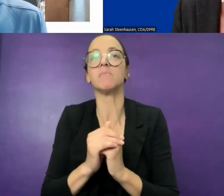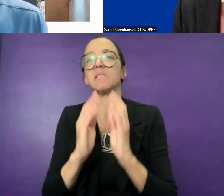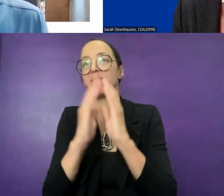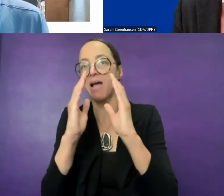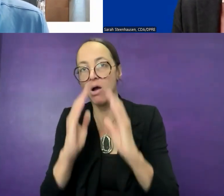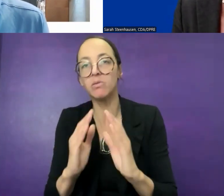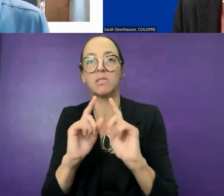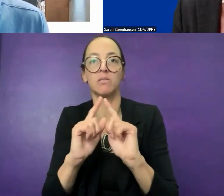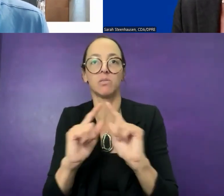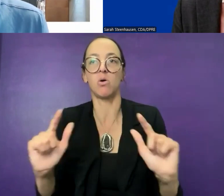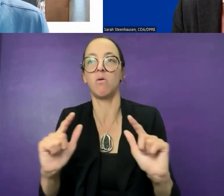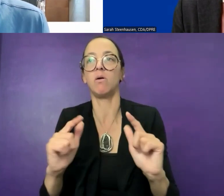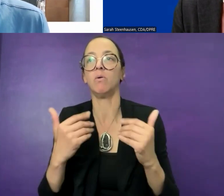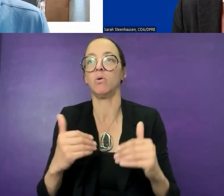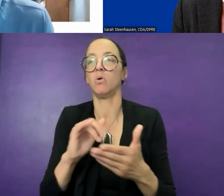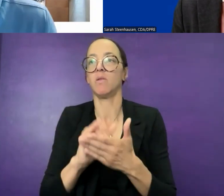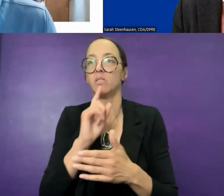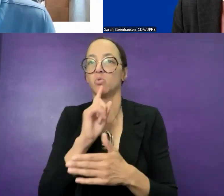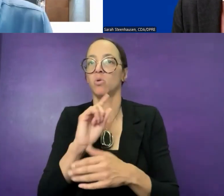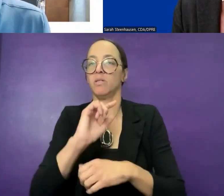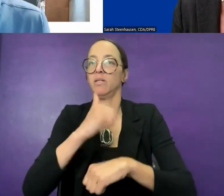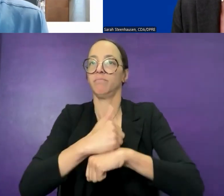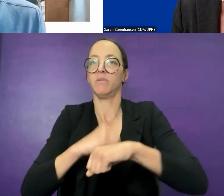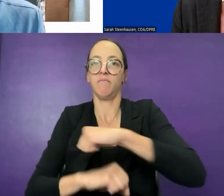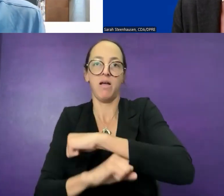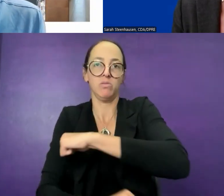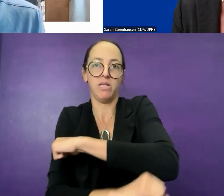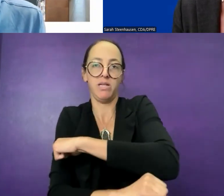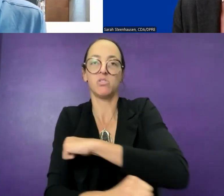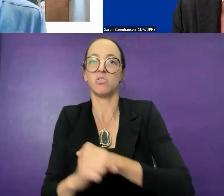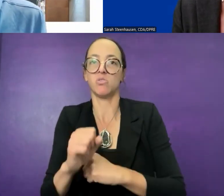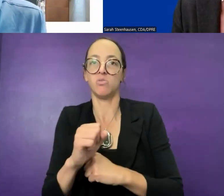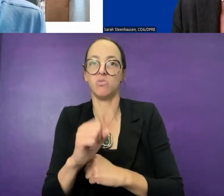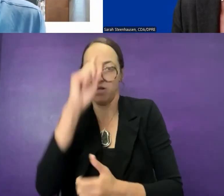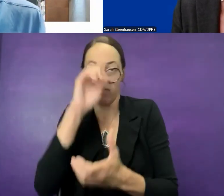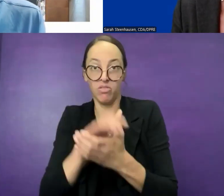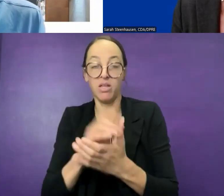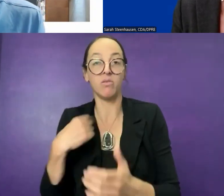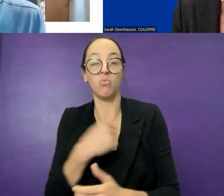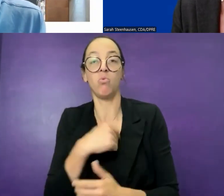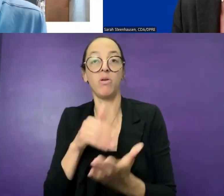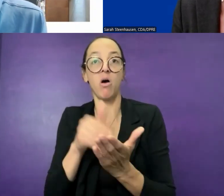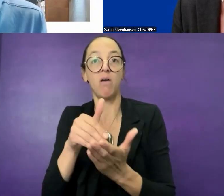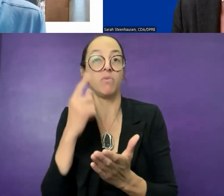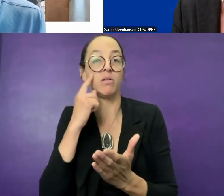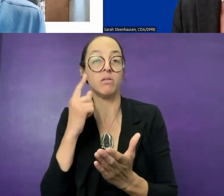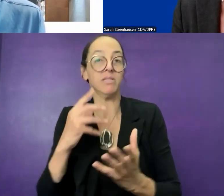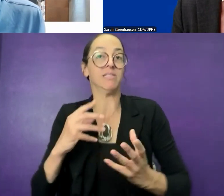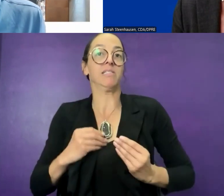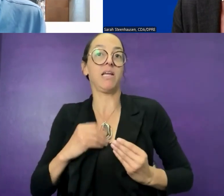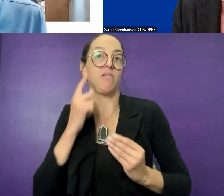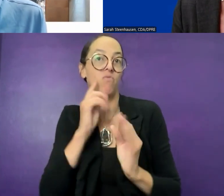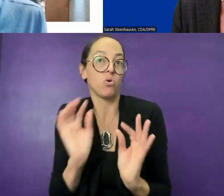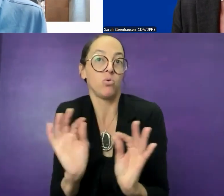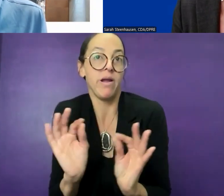really foundational, I think. And we often take it for granted. I think we all want to jump immediately to solutions. I'm the same